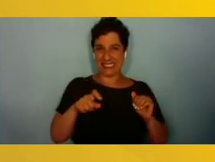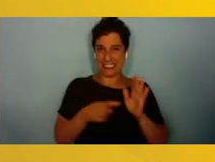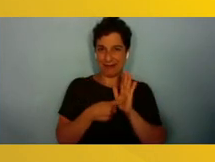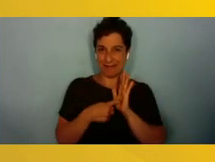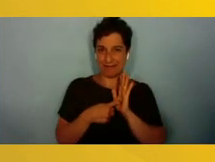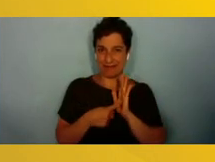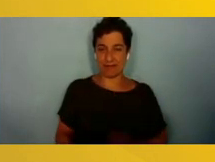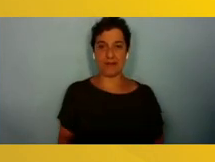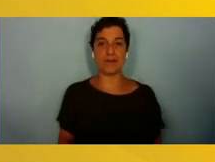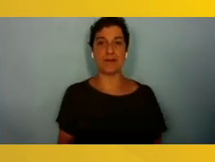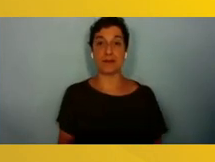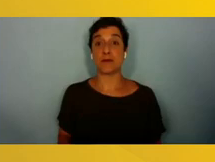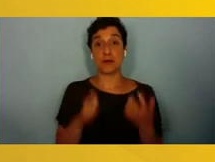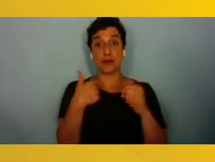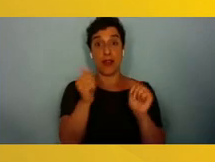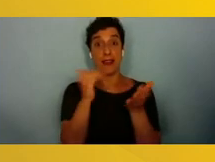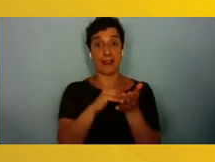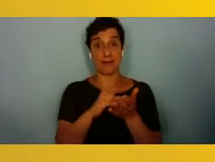again.